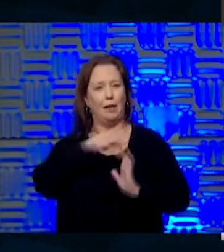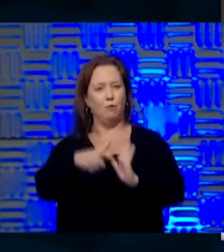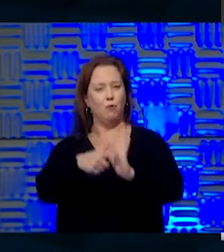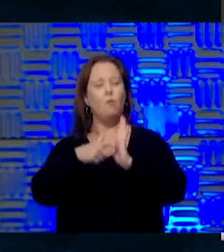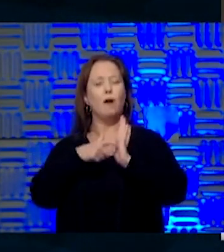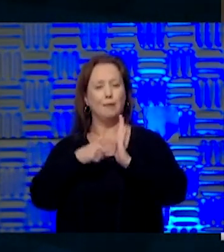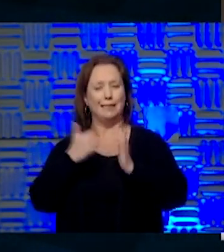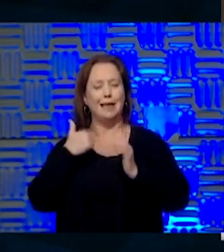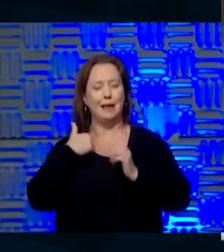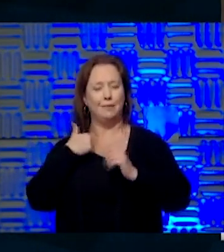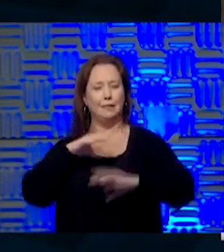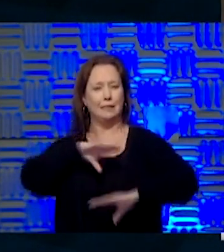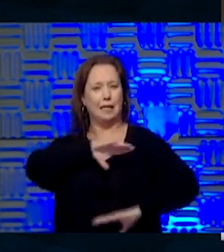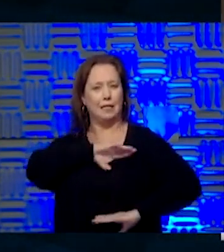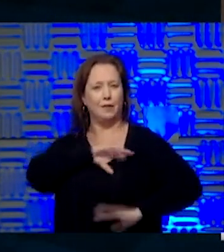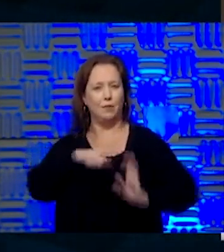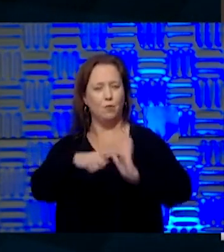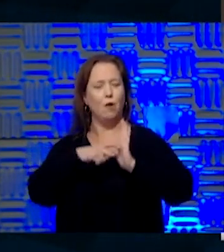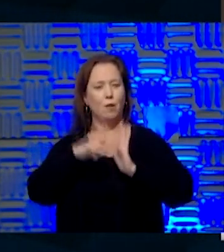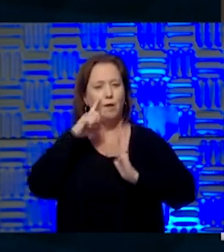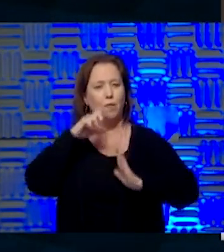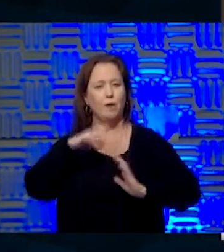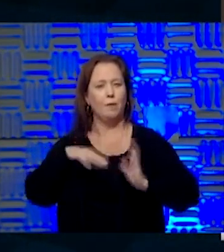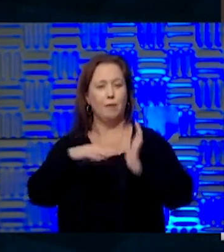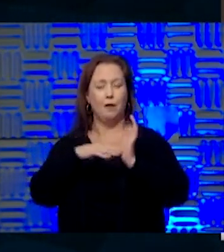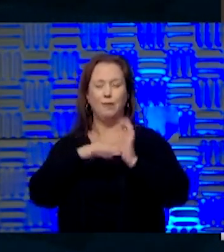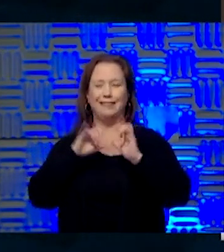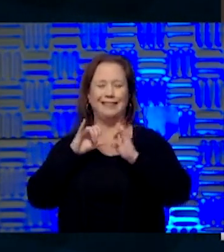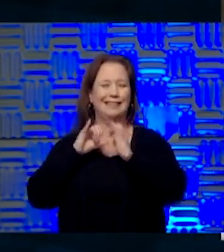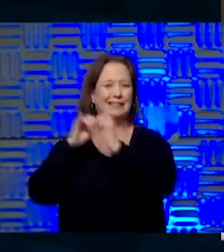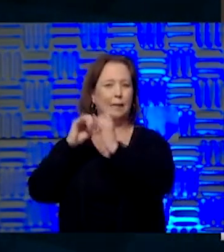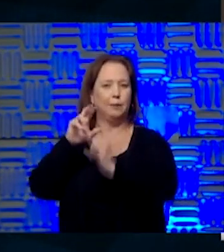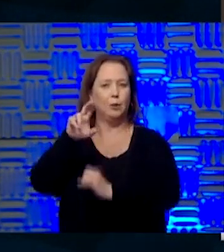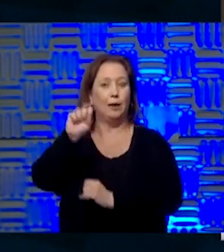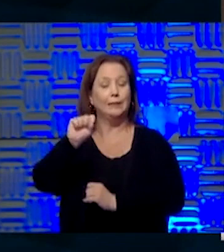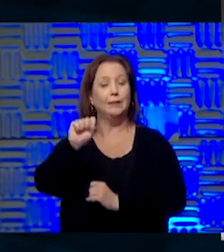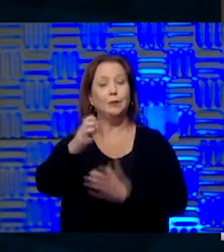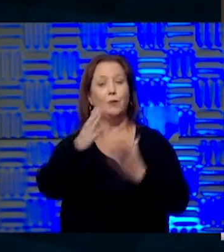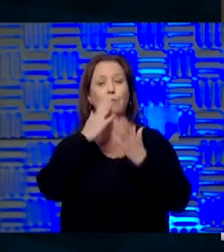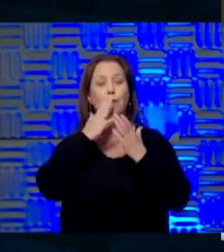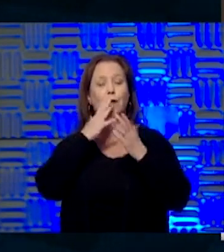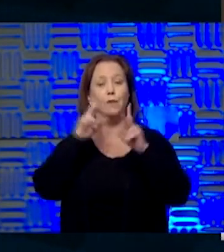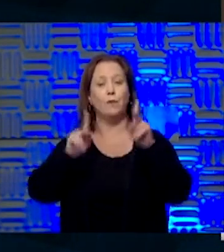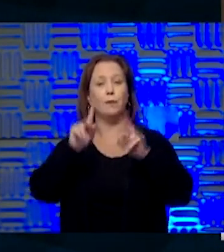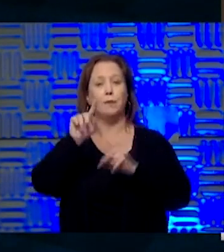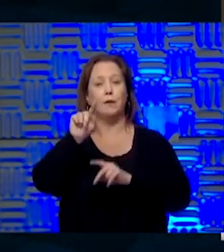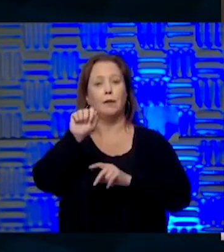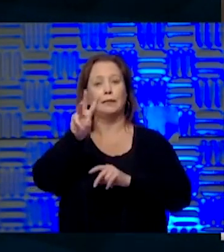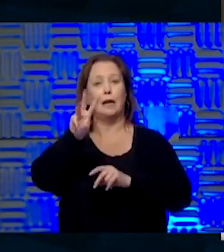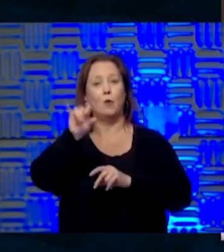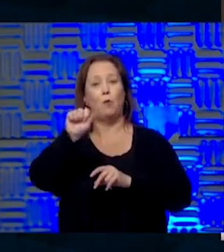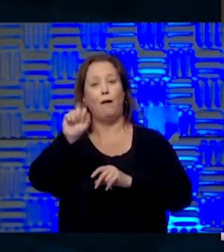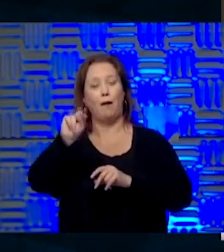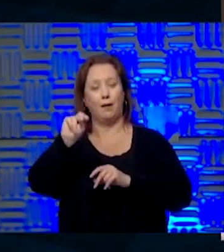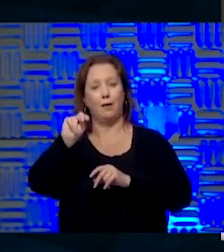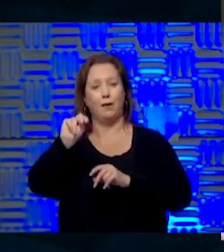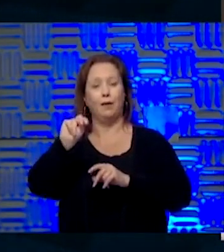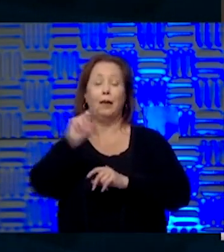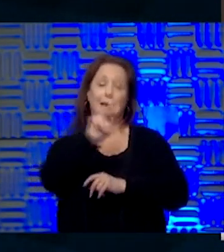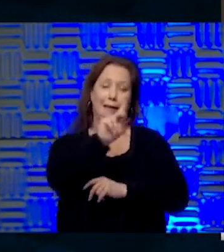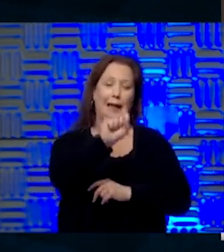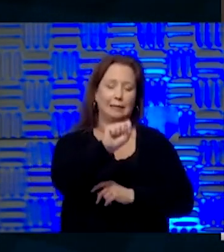for that quality the same as the United States does. So thank you to the folks in Taiwan for choosing Kansas